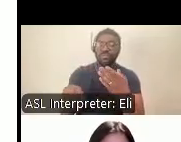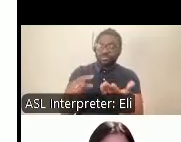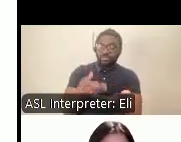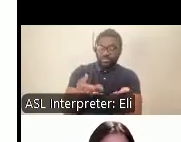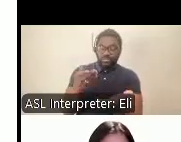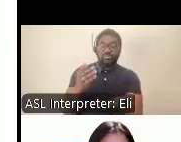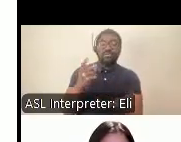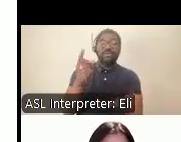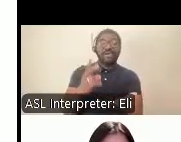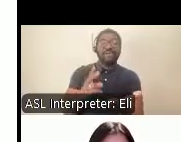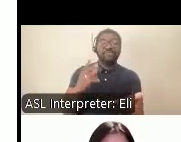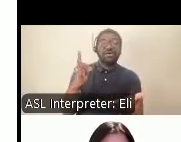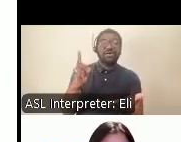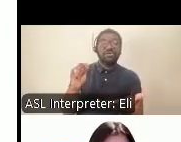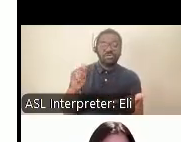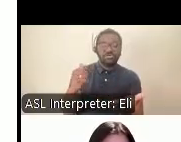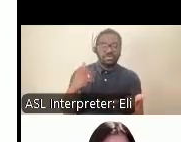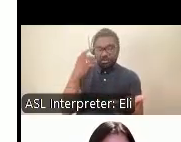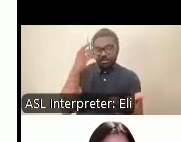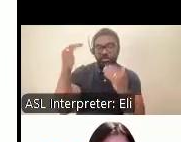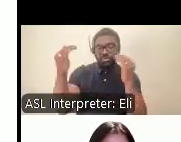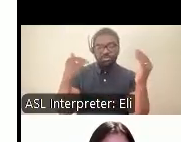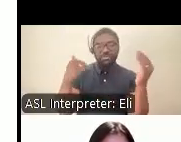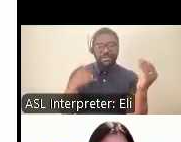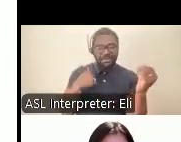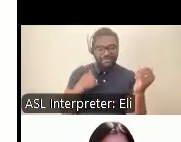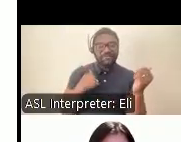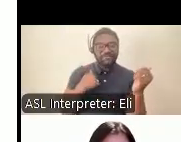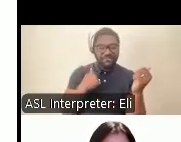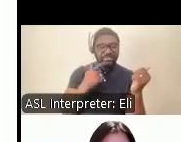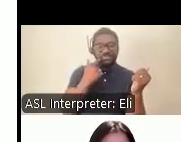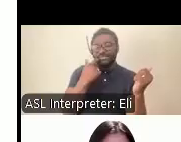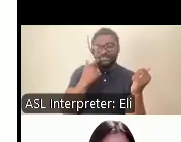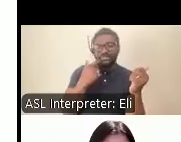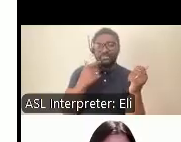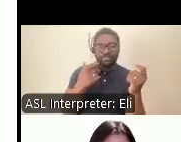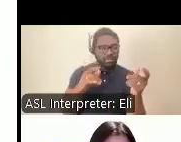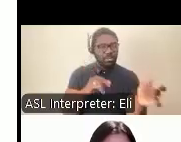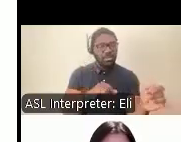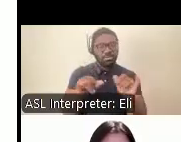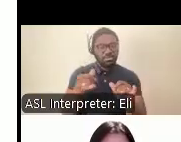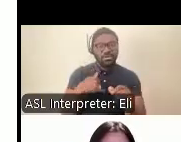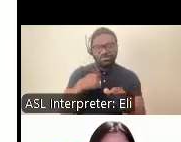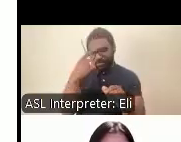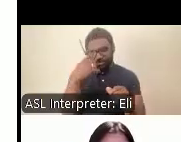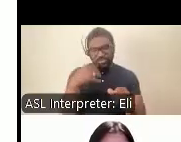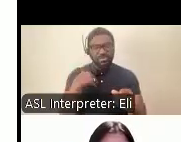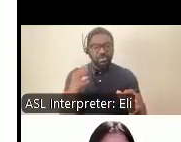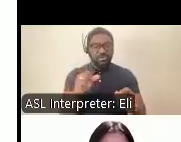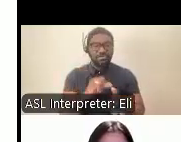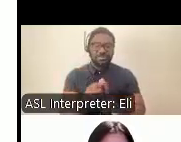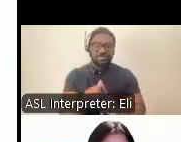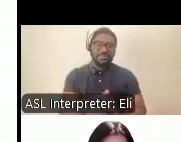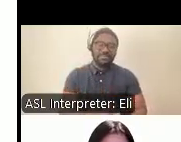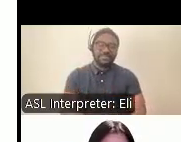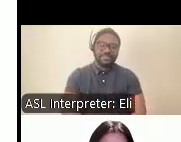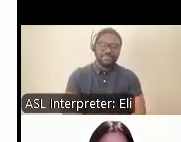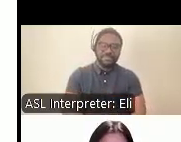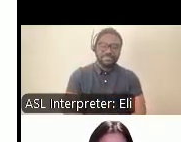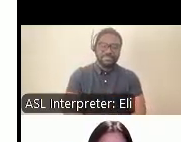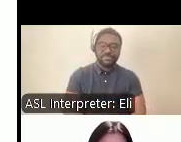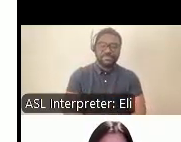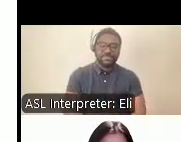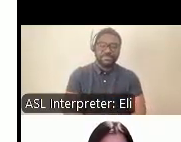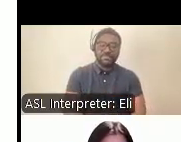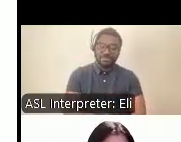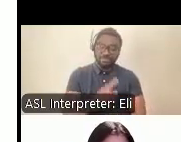use disorder also have a co-occurring mental health condition. These numbers represent real people, and many of them are